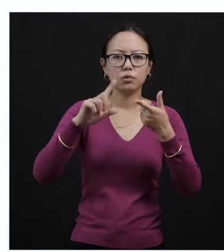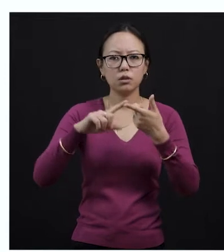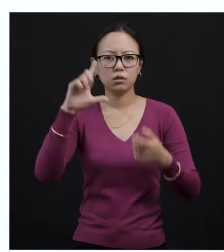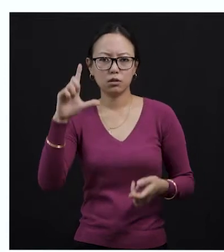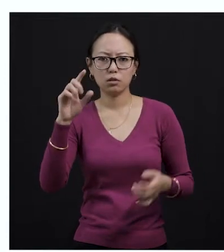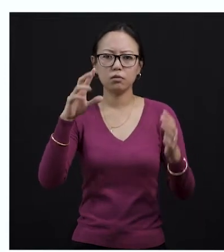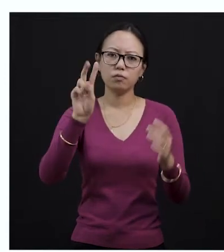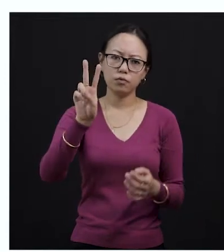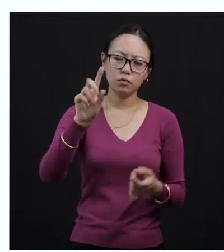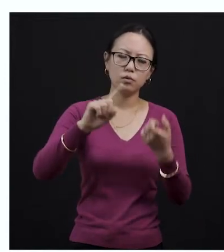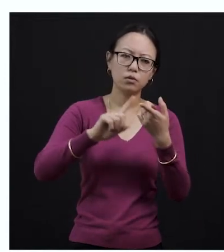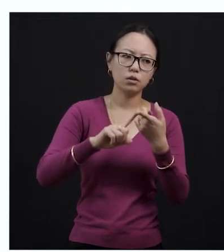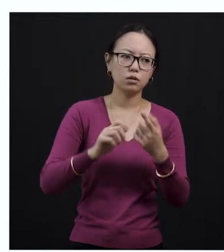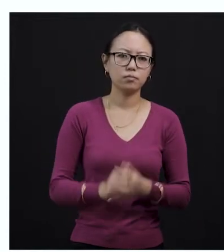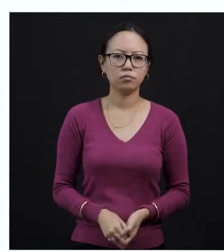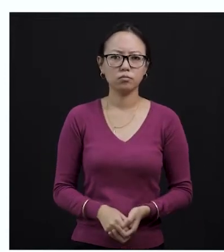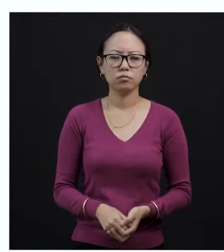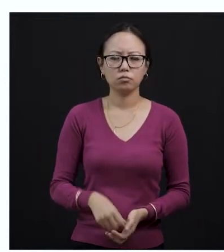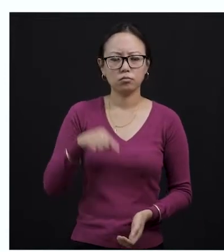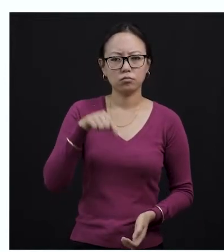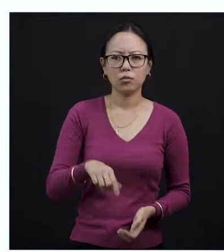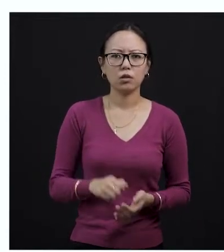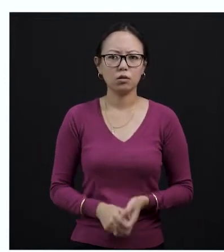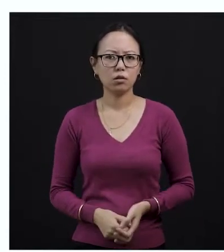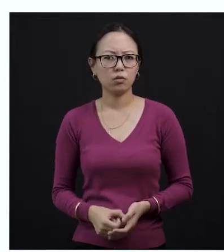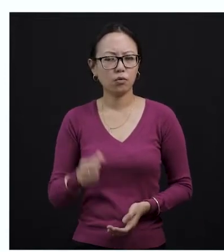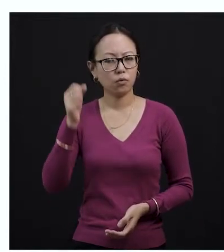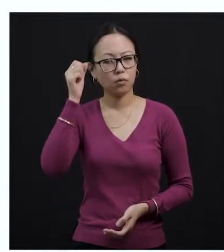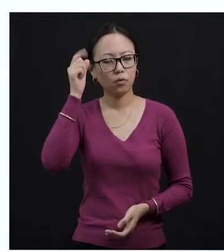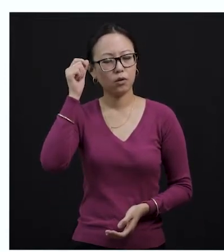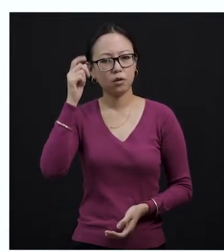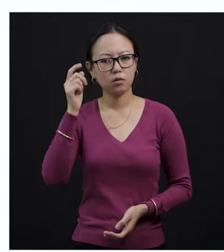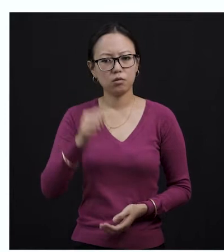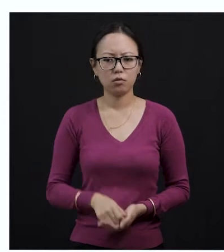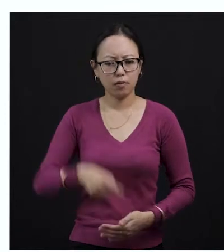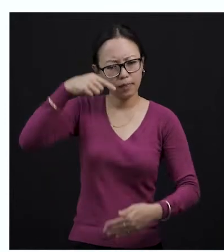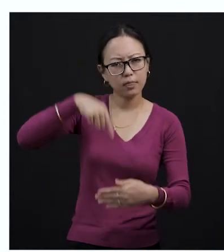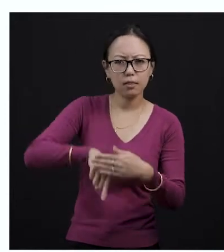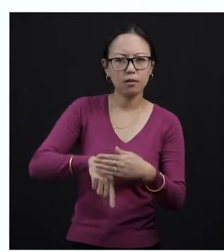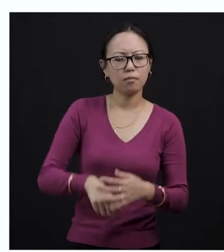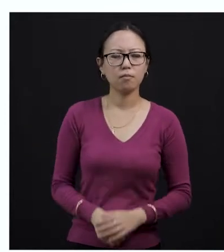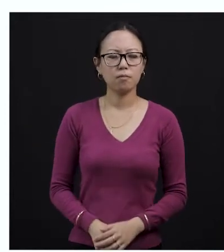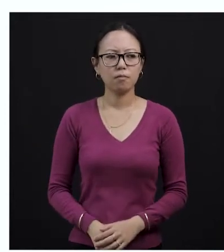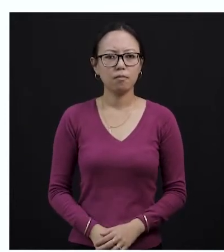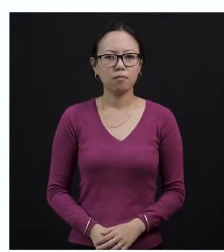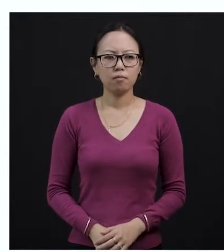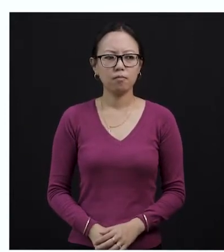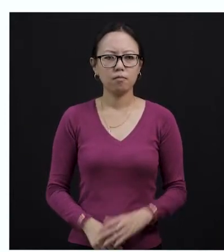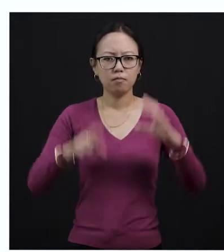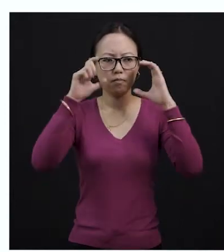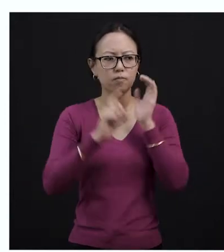Now, let's try to understand this even better, okay? Let's look at this figure